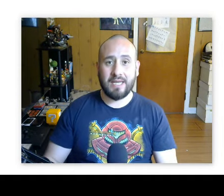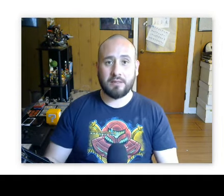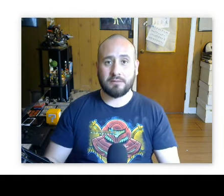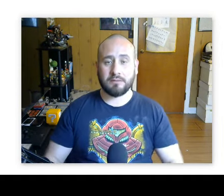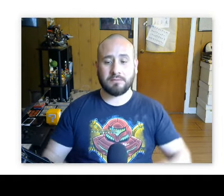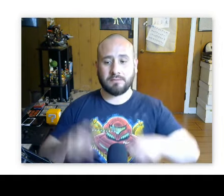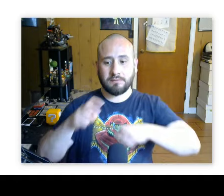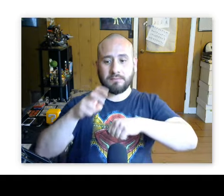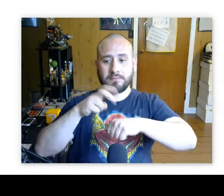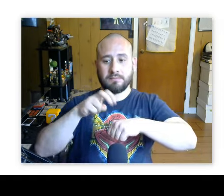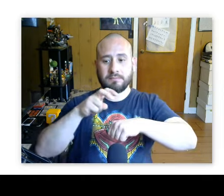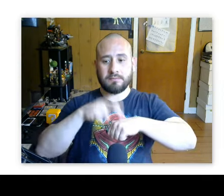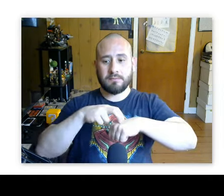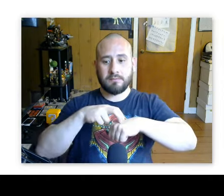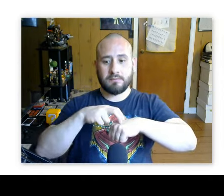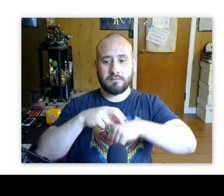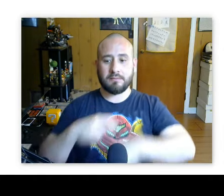Potato.